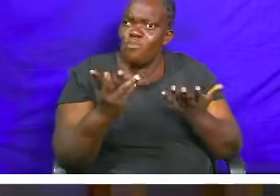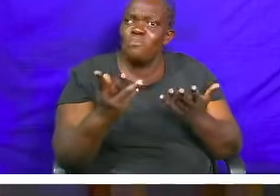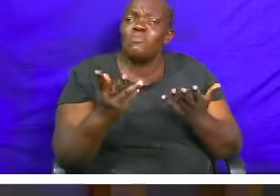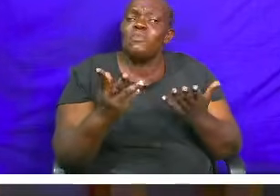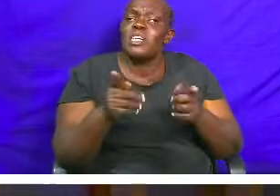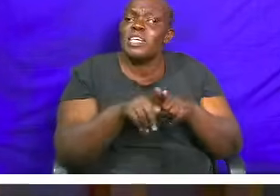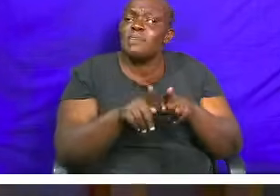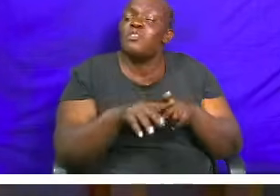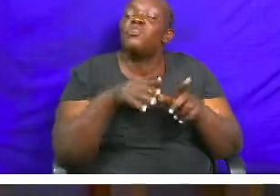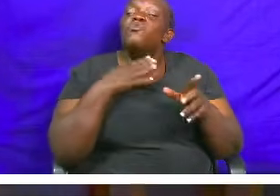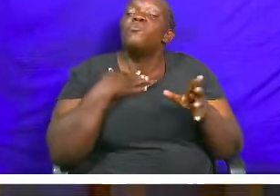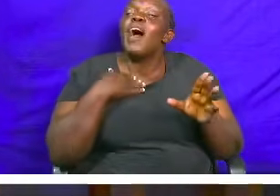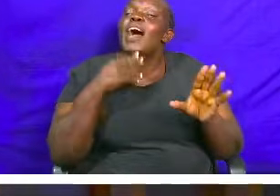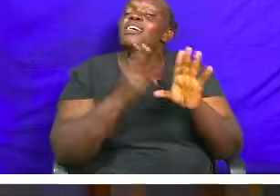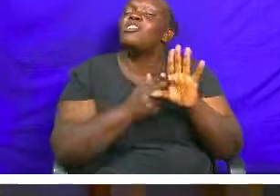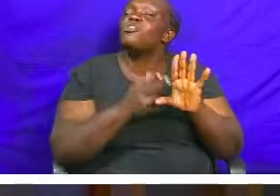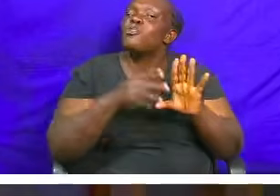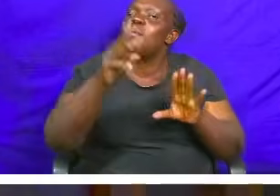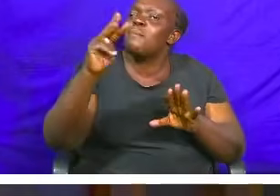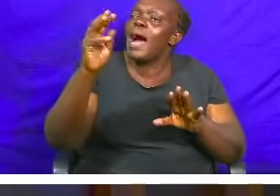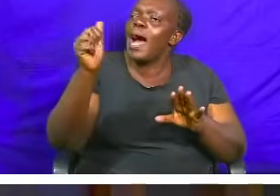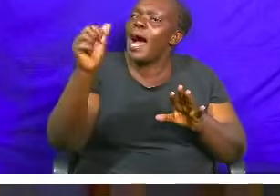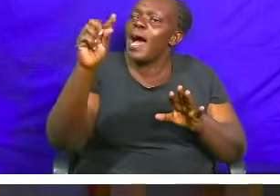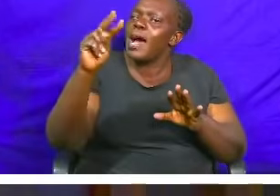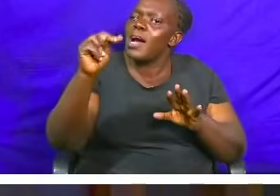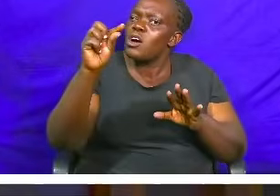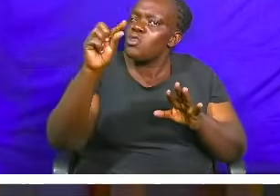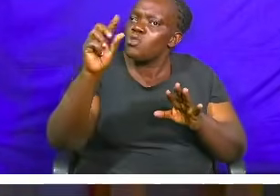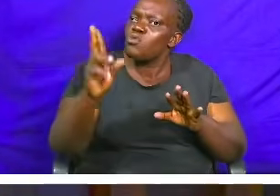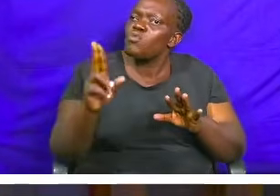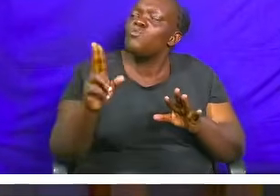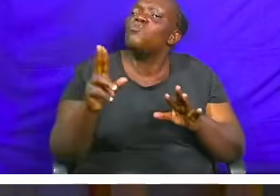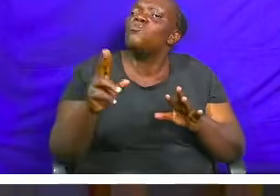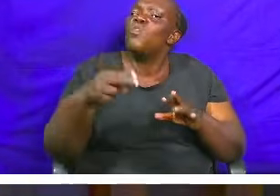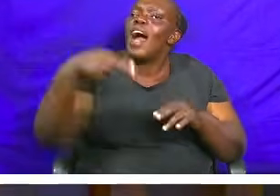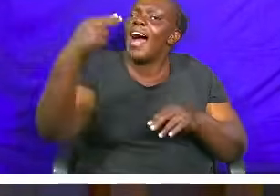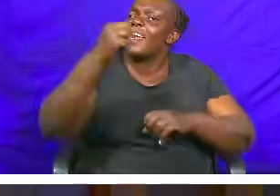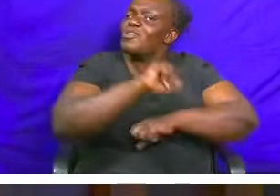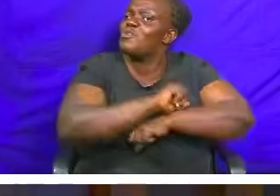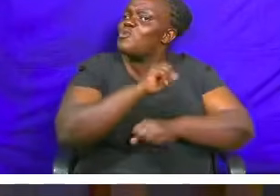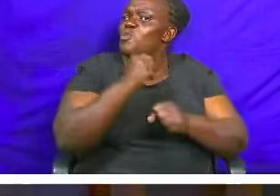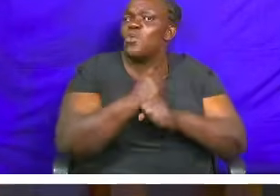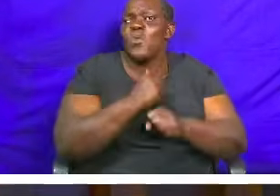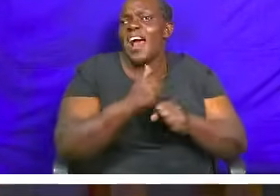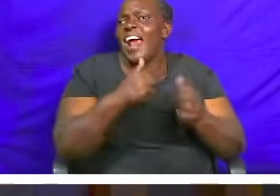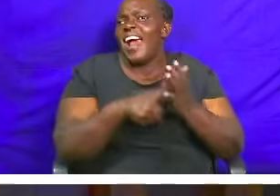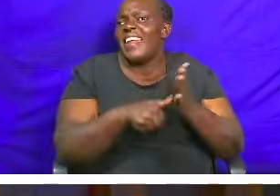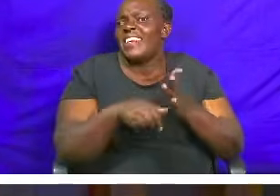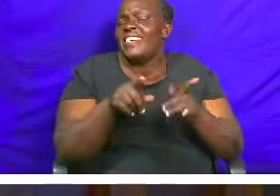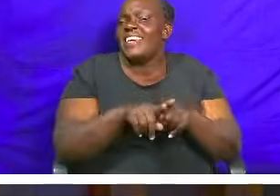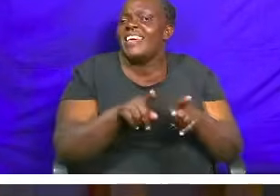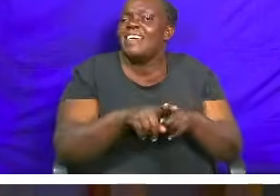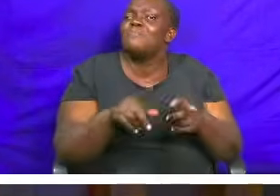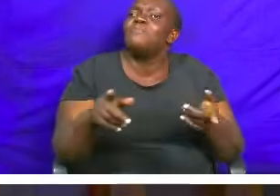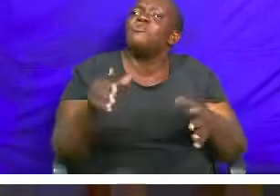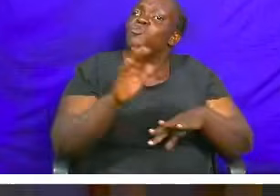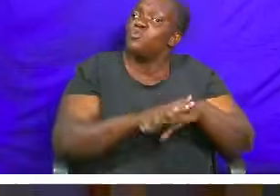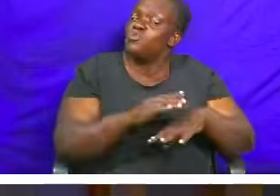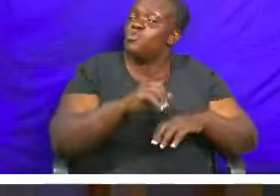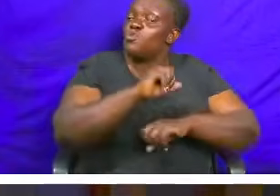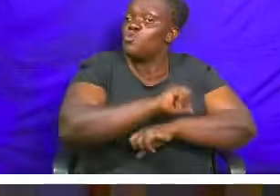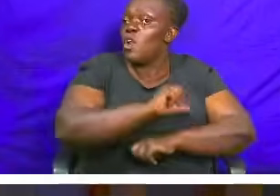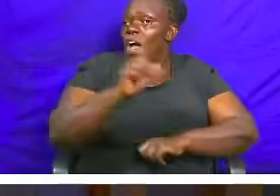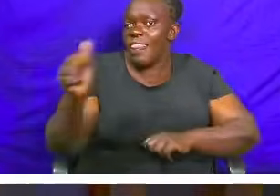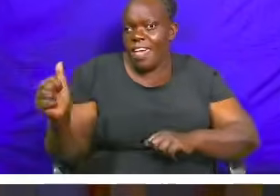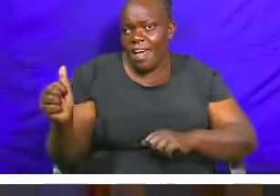of joining Mangu High School by about 4 points. So I ended up at Nyeri High School. Which was still a very good school. Yeah, but